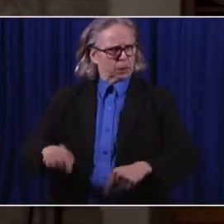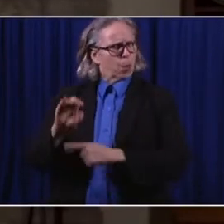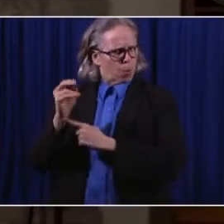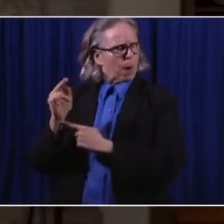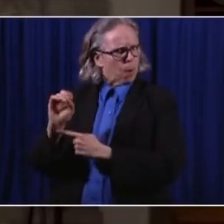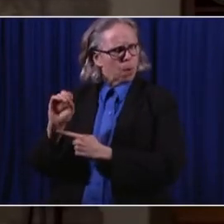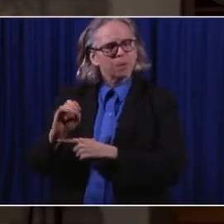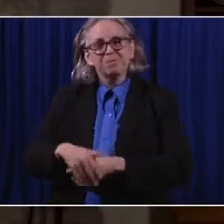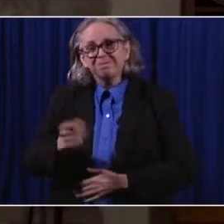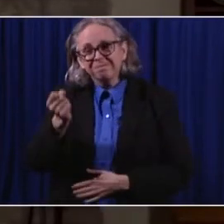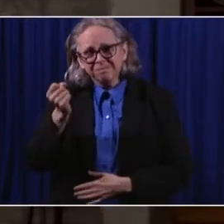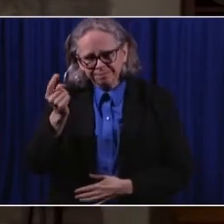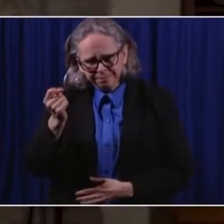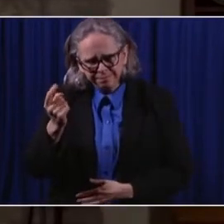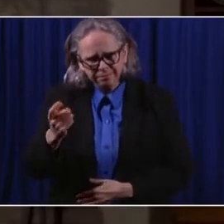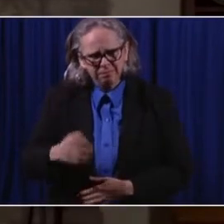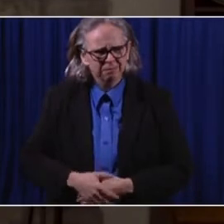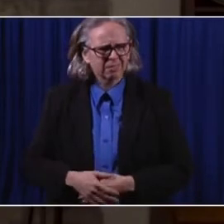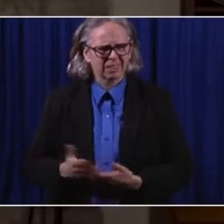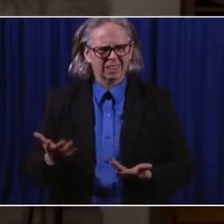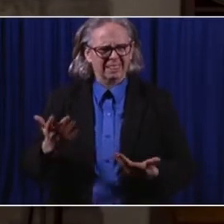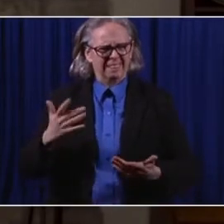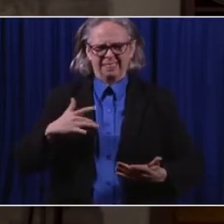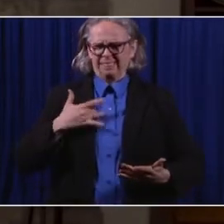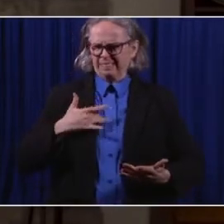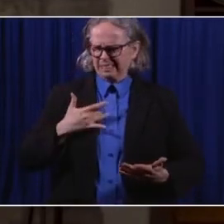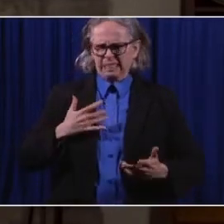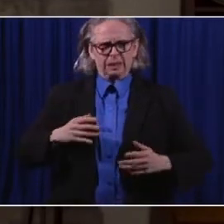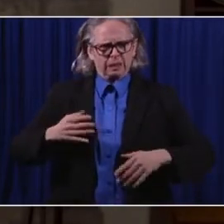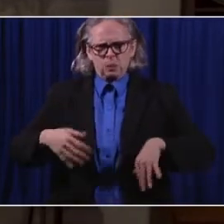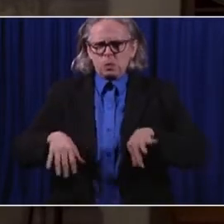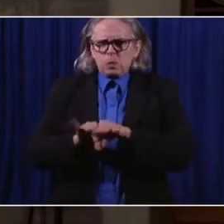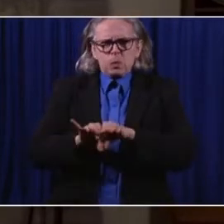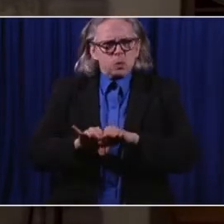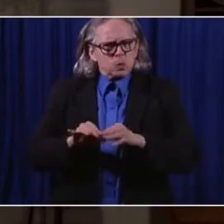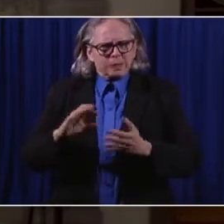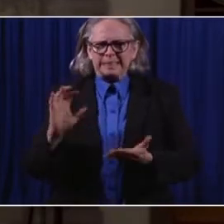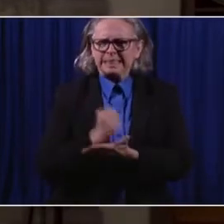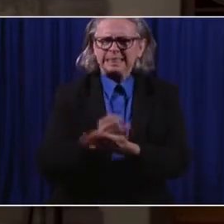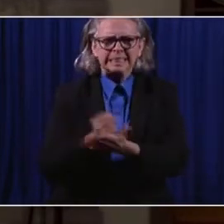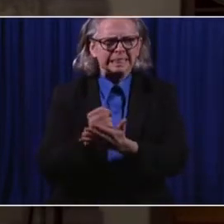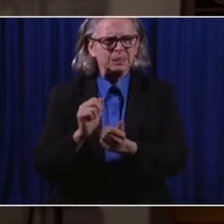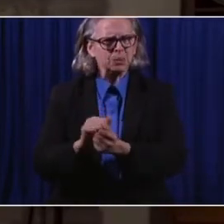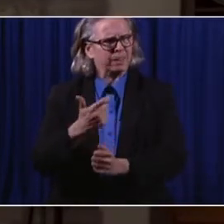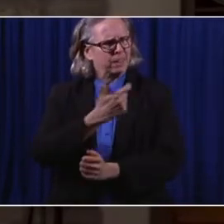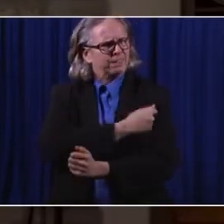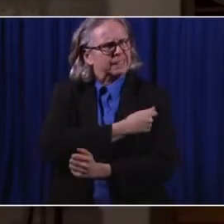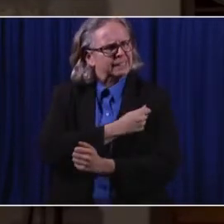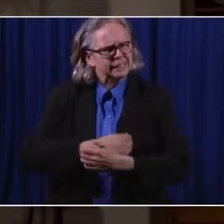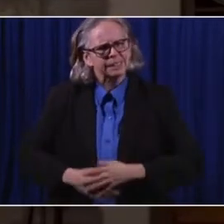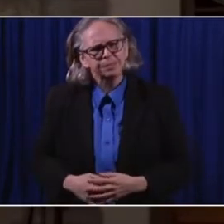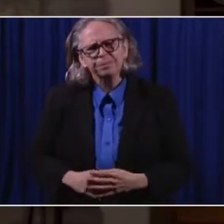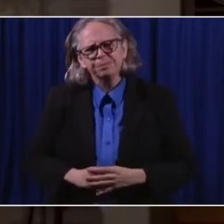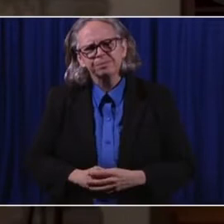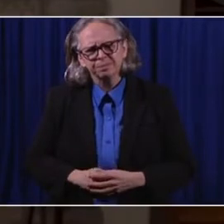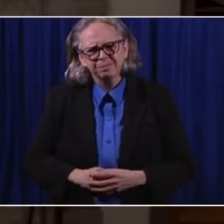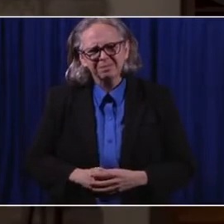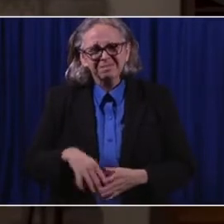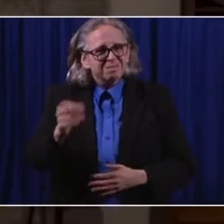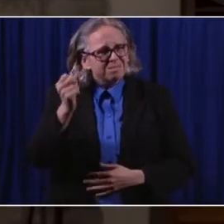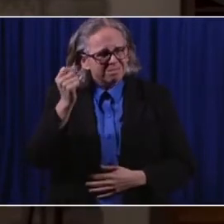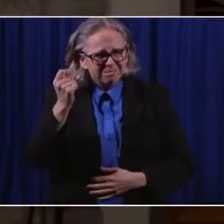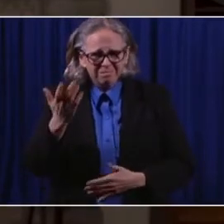as a sense of urgency. And so I'm asking everyone who's offered the opportunity to